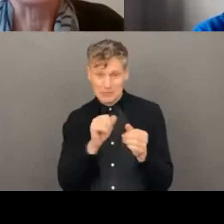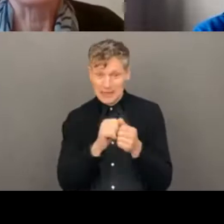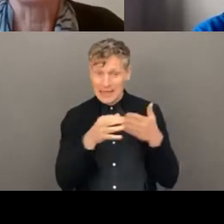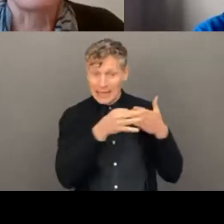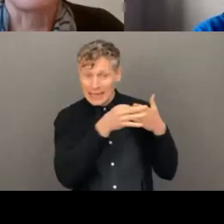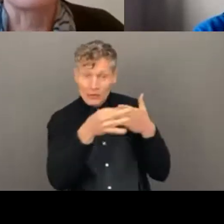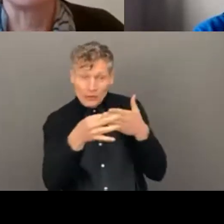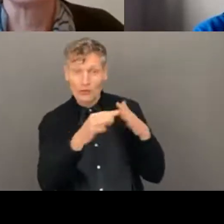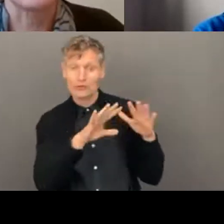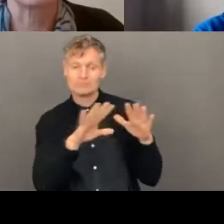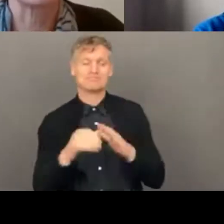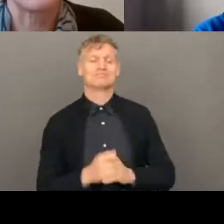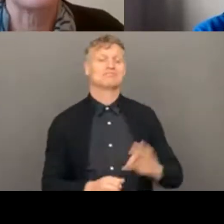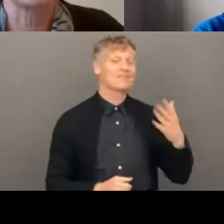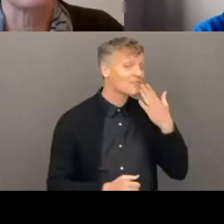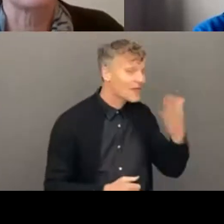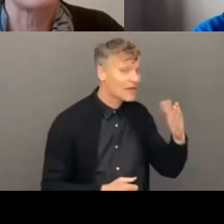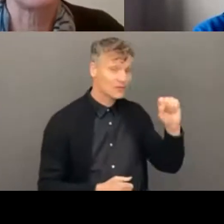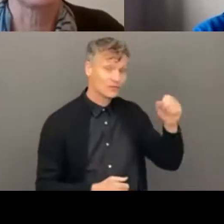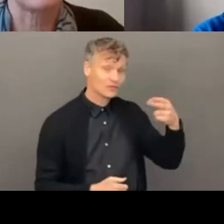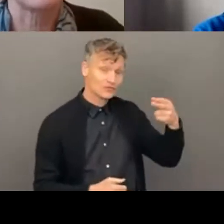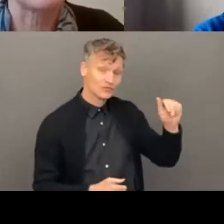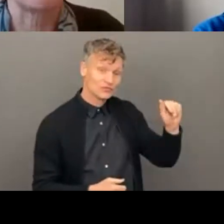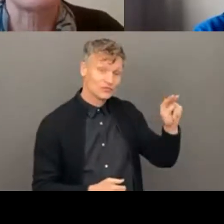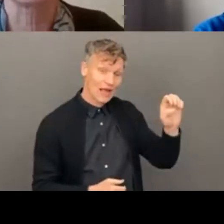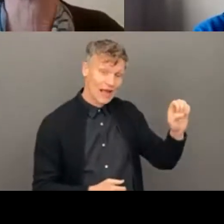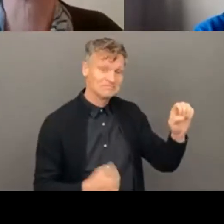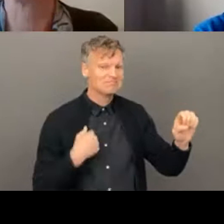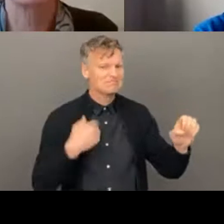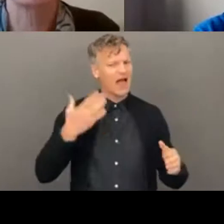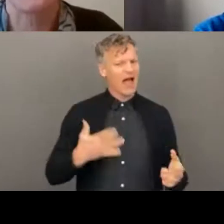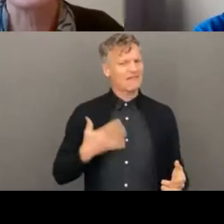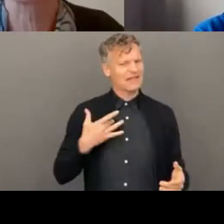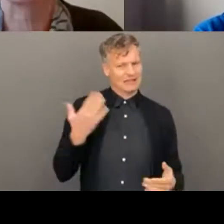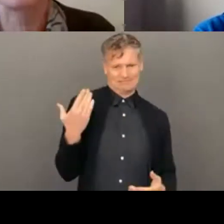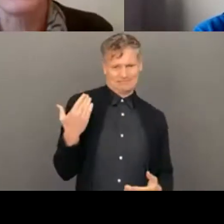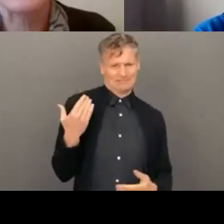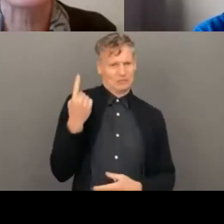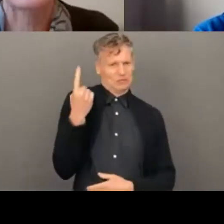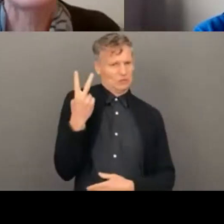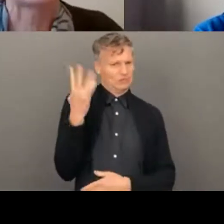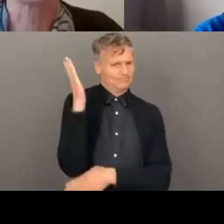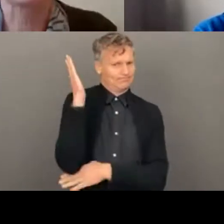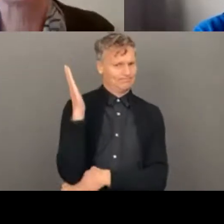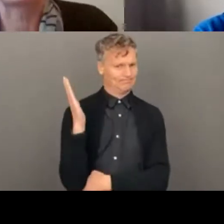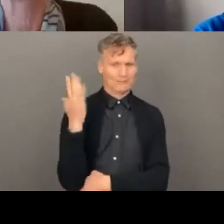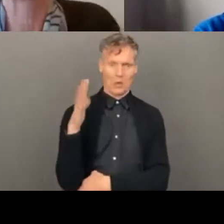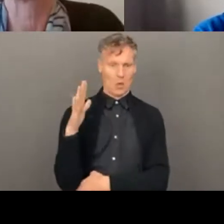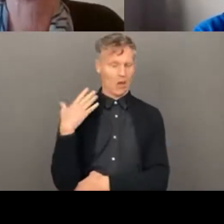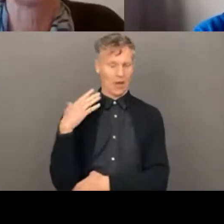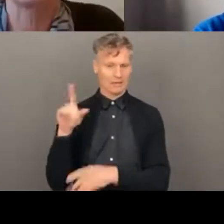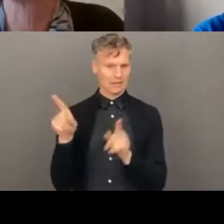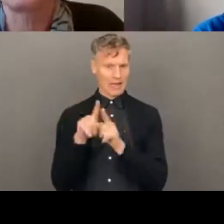think David and Jean already mentioned so many points from my list. I also